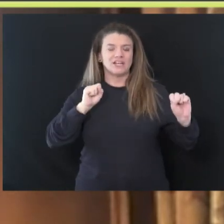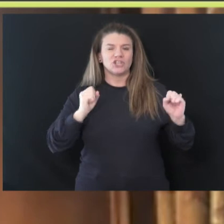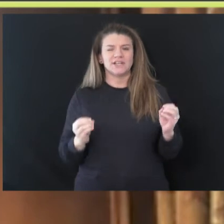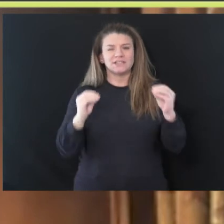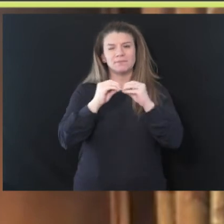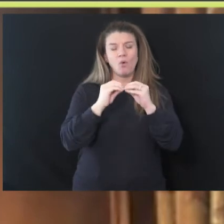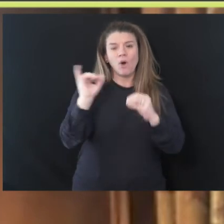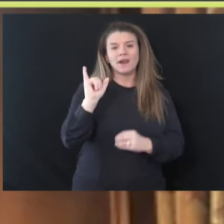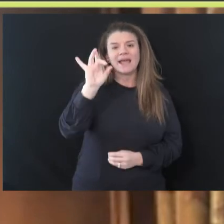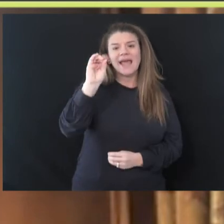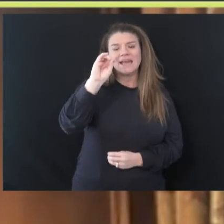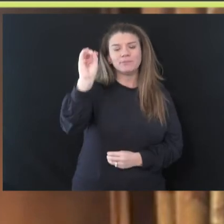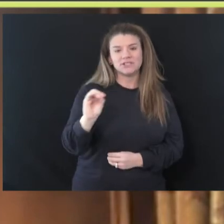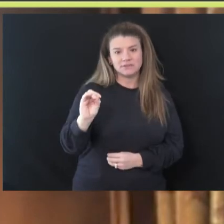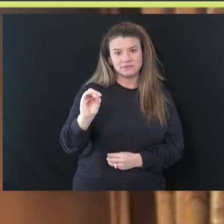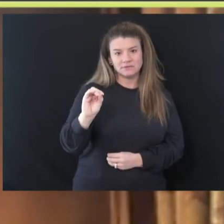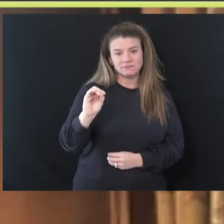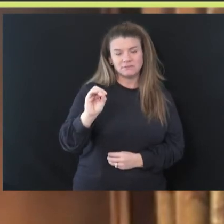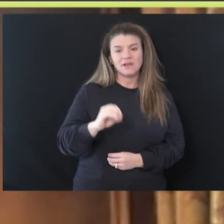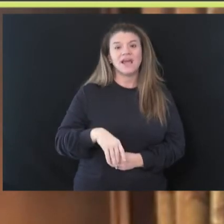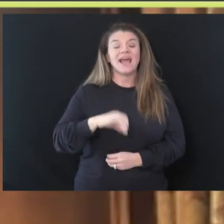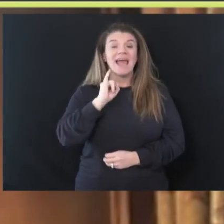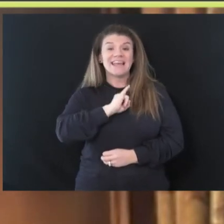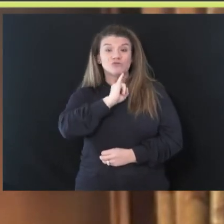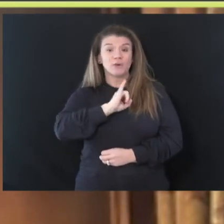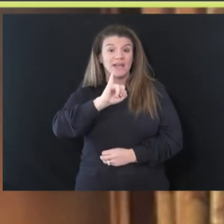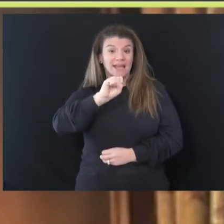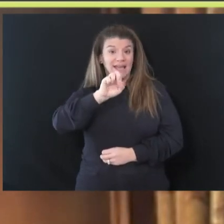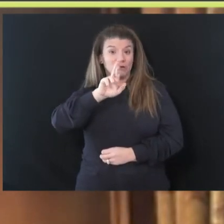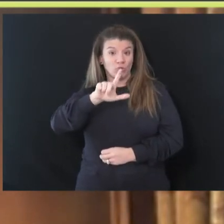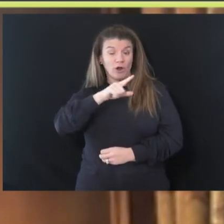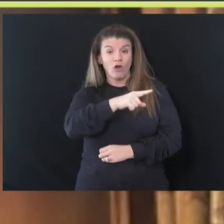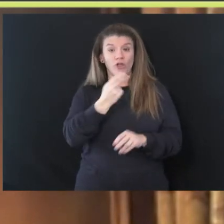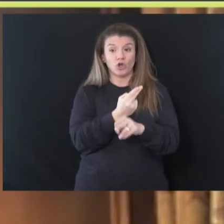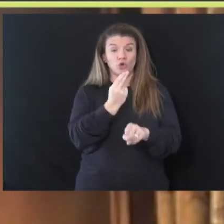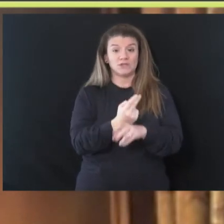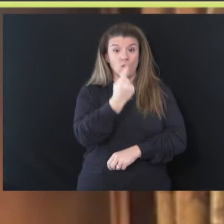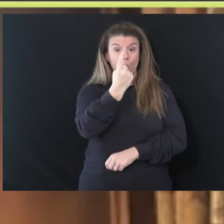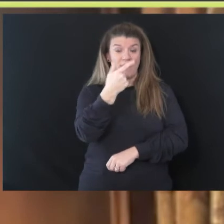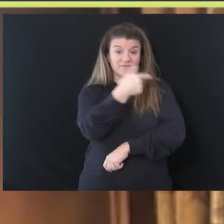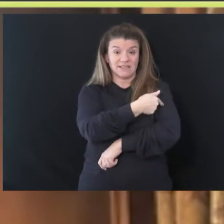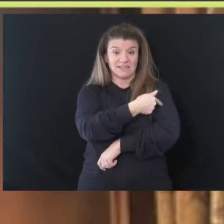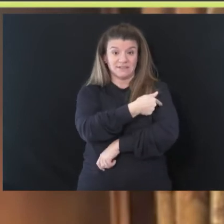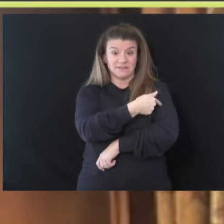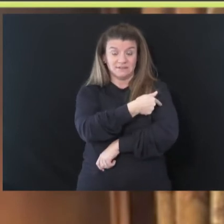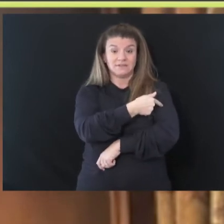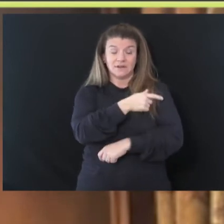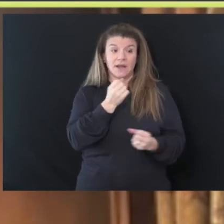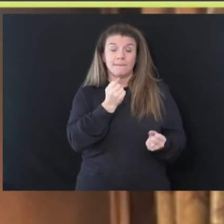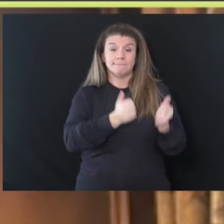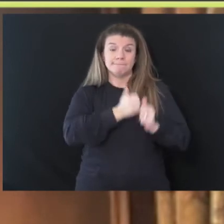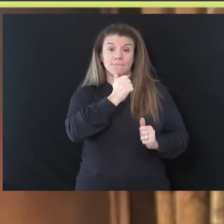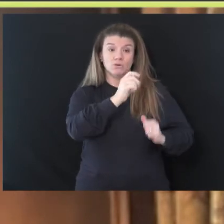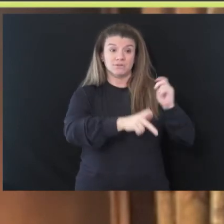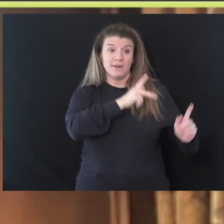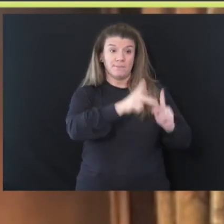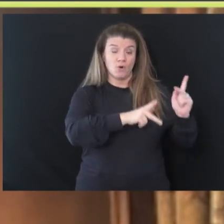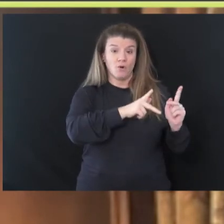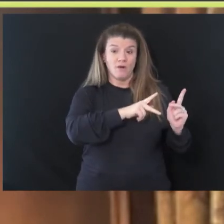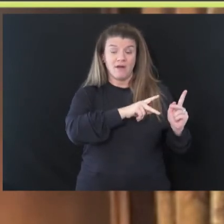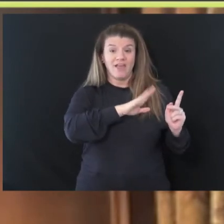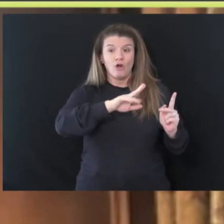like 80%. And in Israel, they're using one vaccine dose in a lot of people, and they're getting the second dose maybe